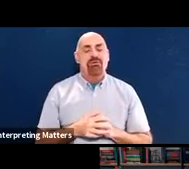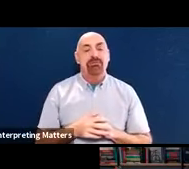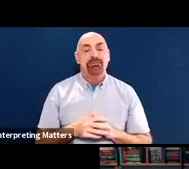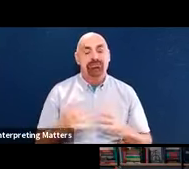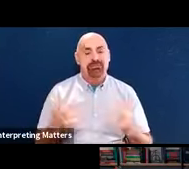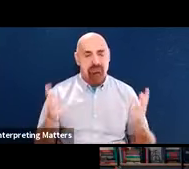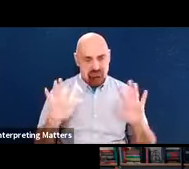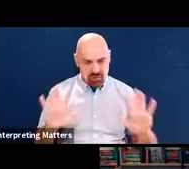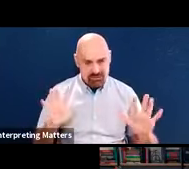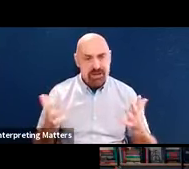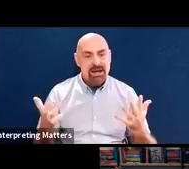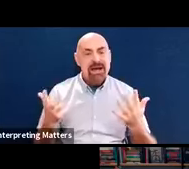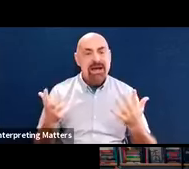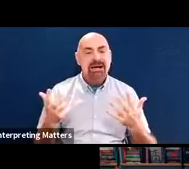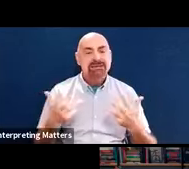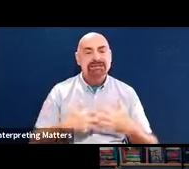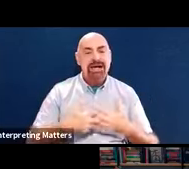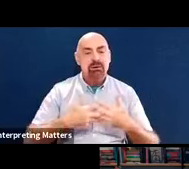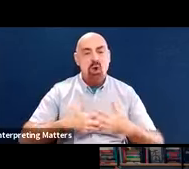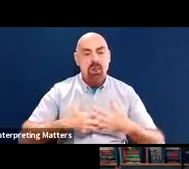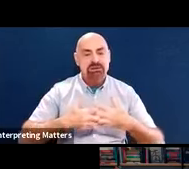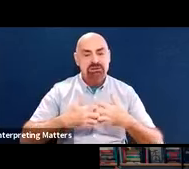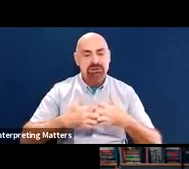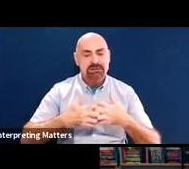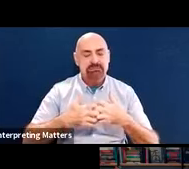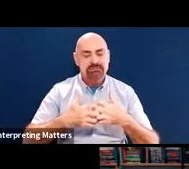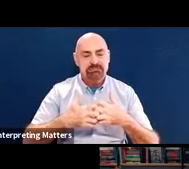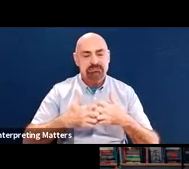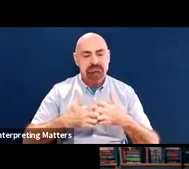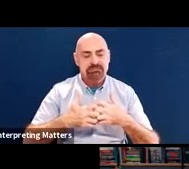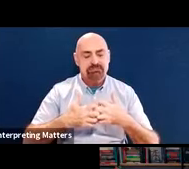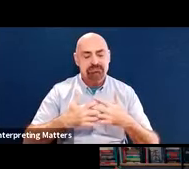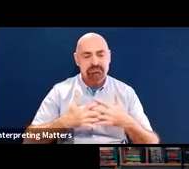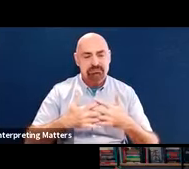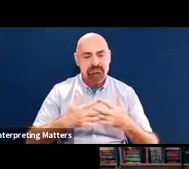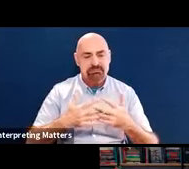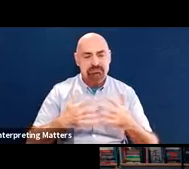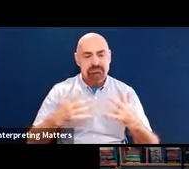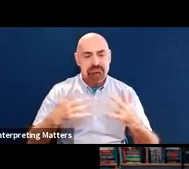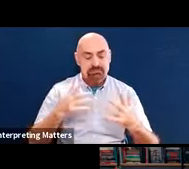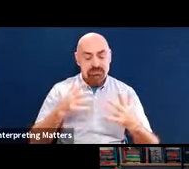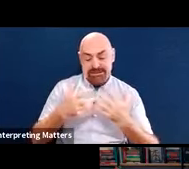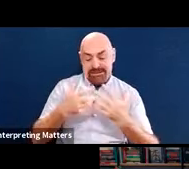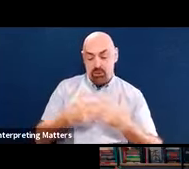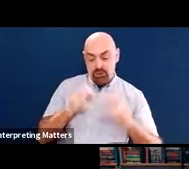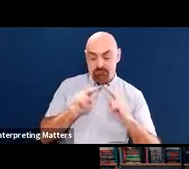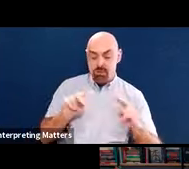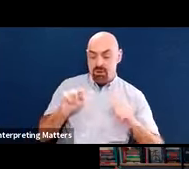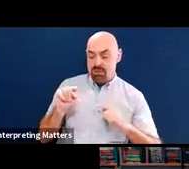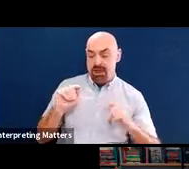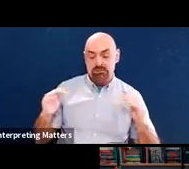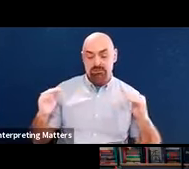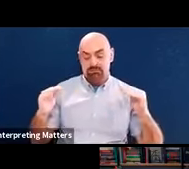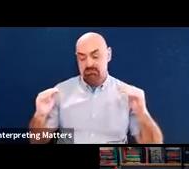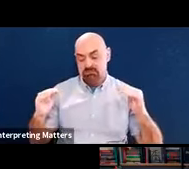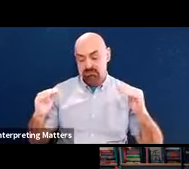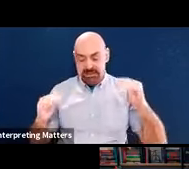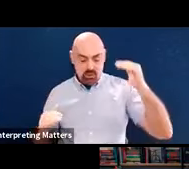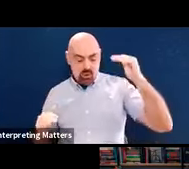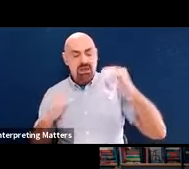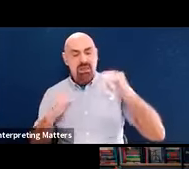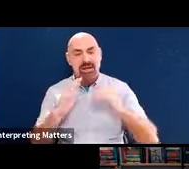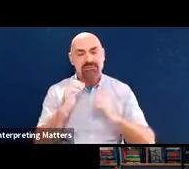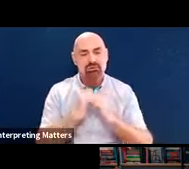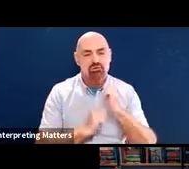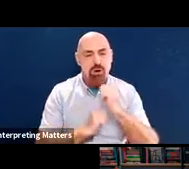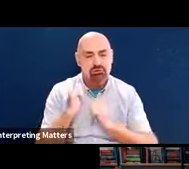technology seen in a inequality way is structural, okay? Innovation